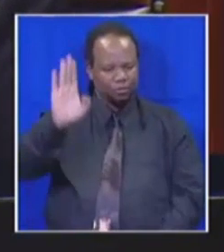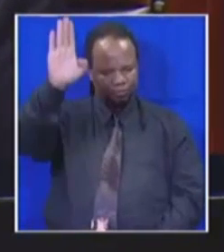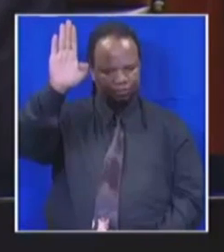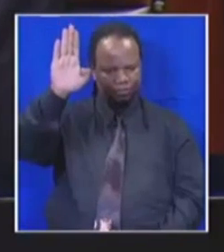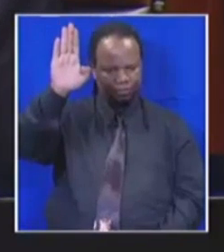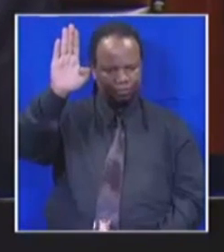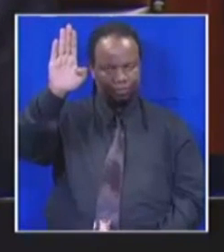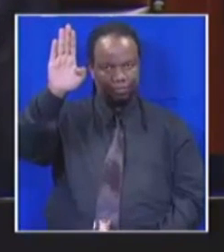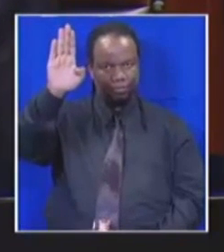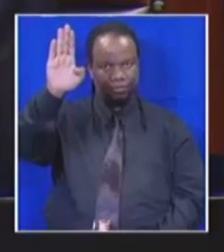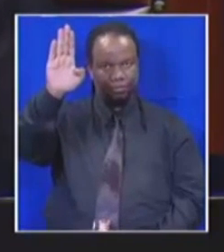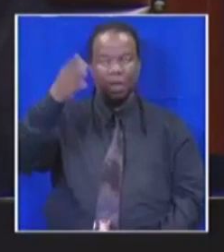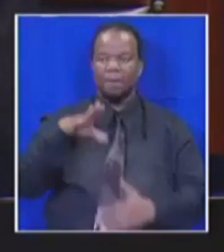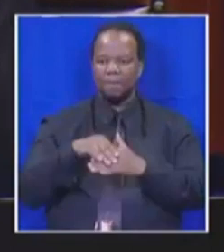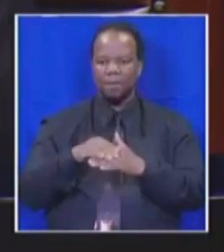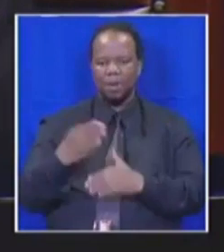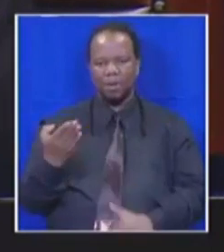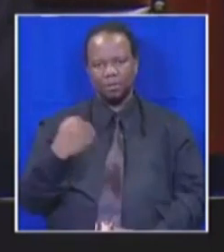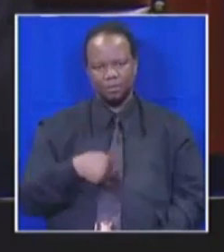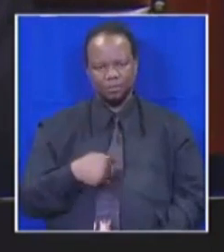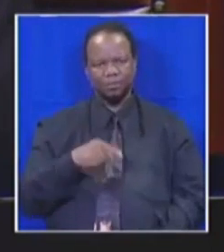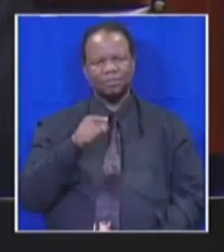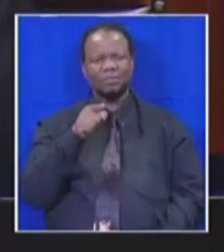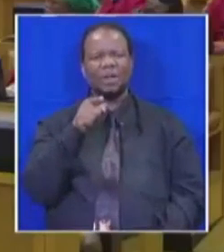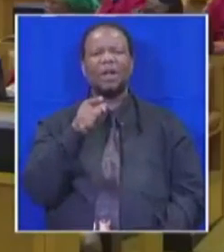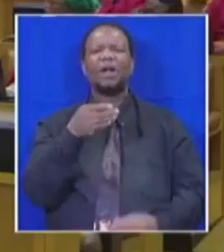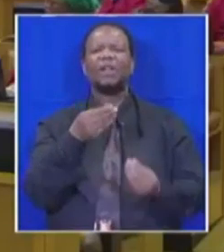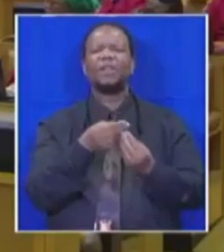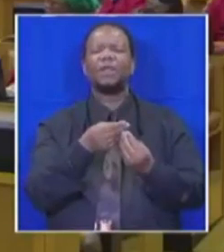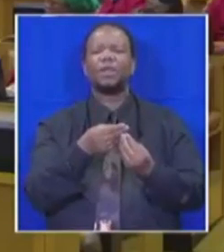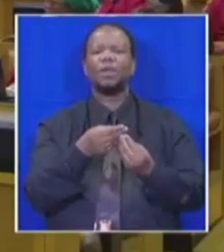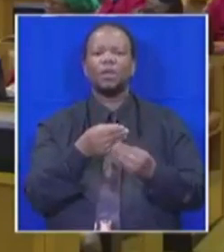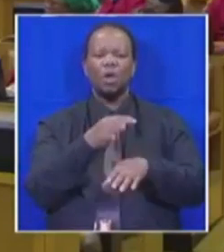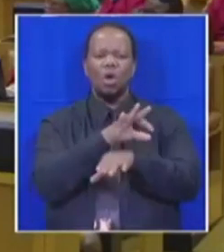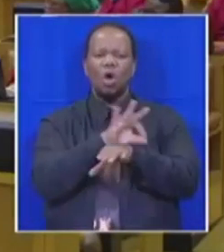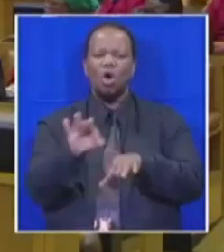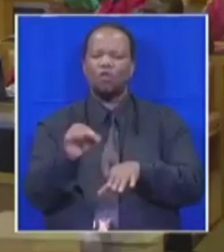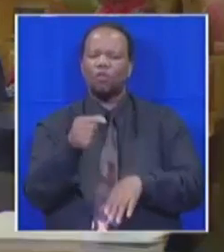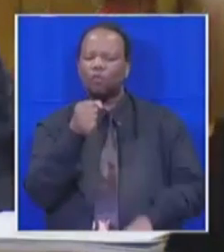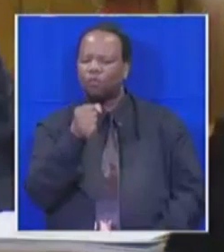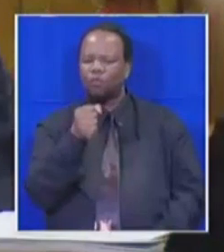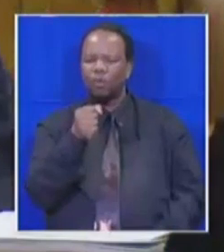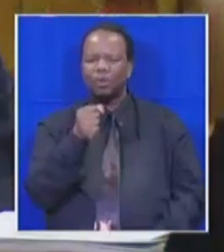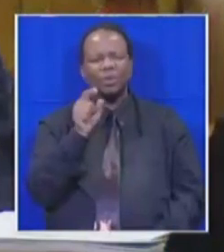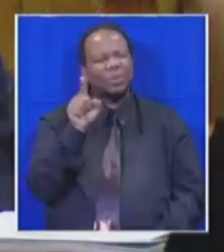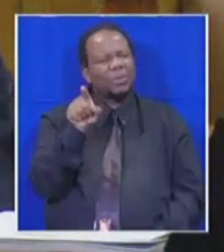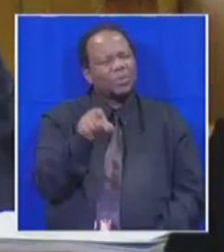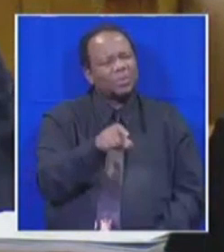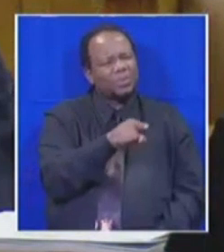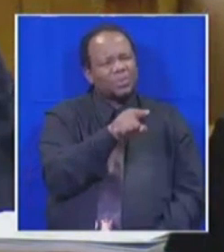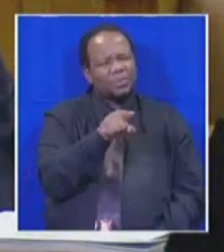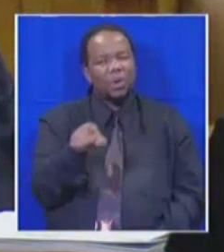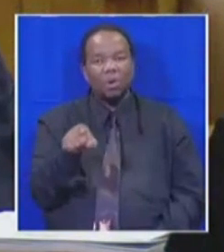order, Honorable member. that thing of switching off the mic is not correct. No, honorable members. I don't think